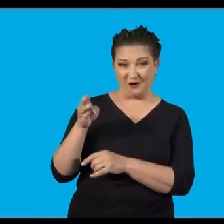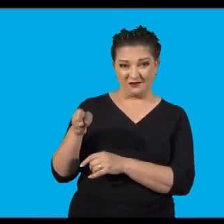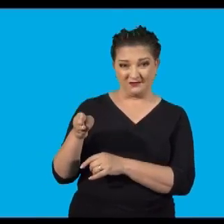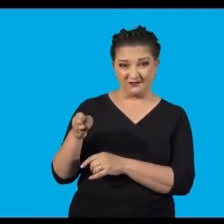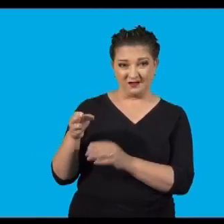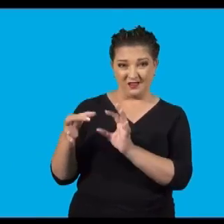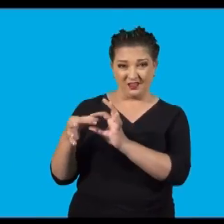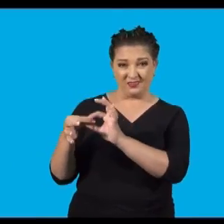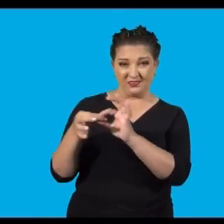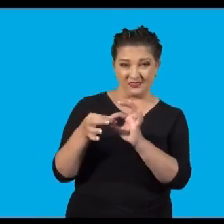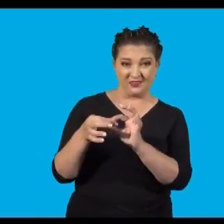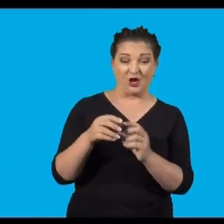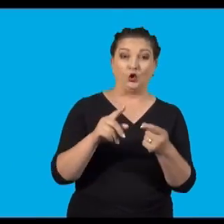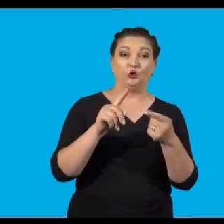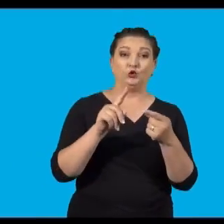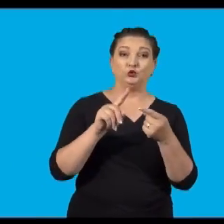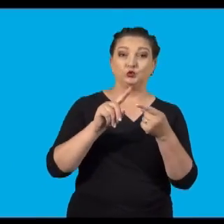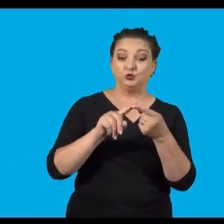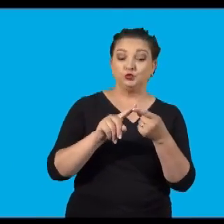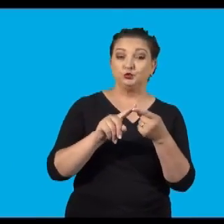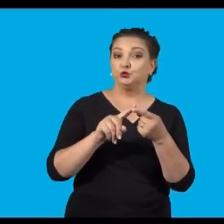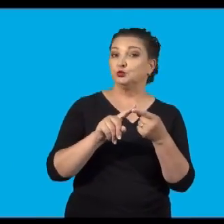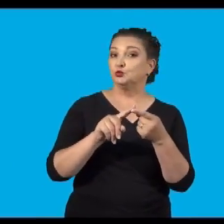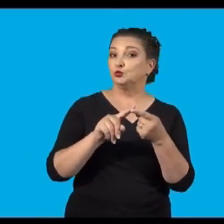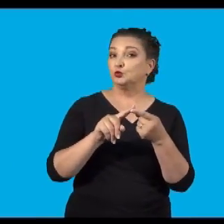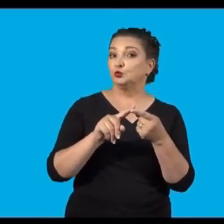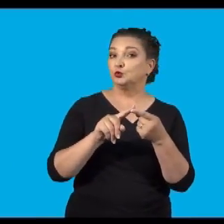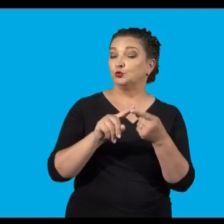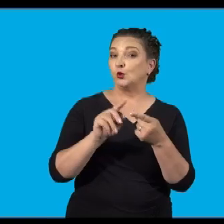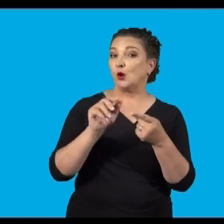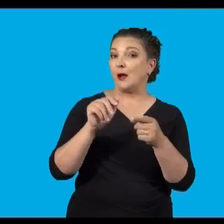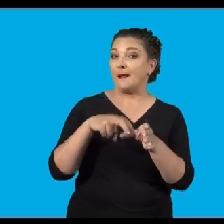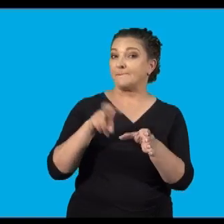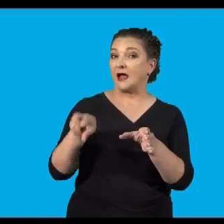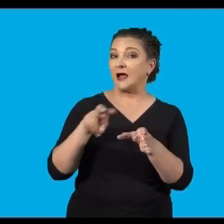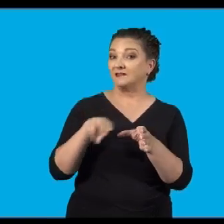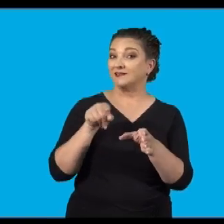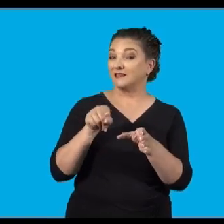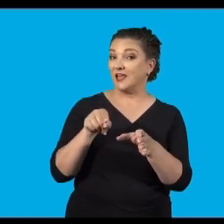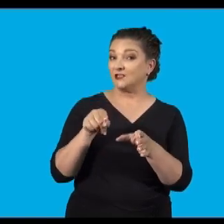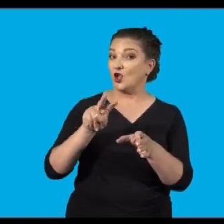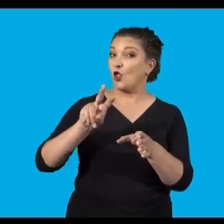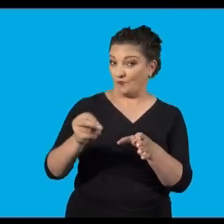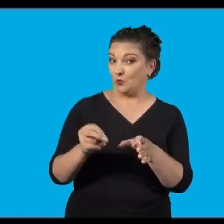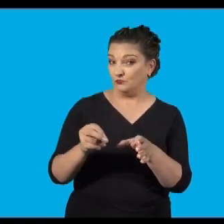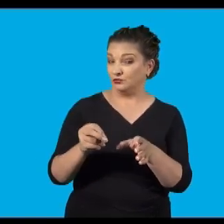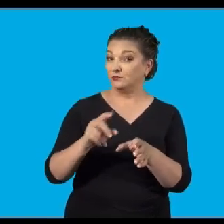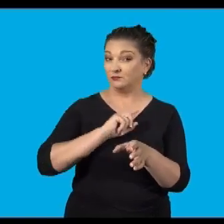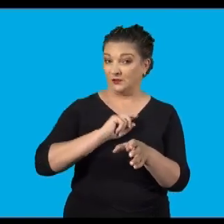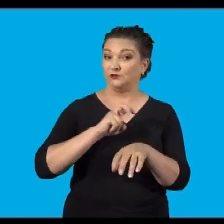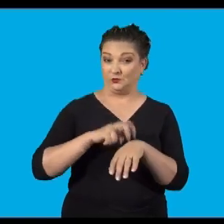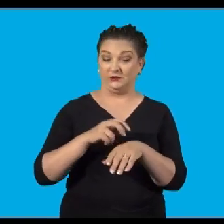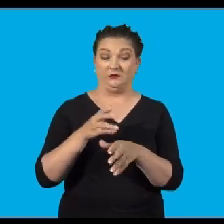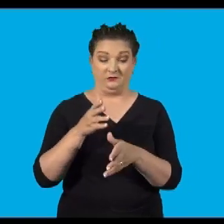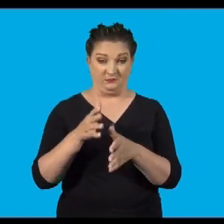to abandon is linked, all right? So that there will be a verb, okay? See how you must